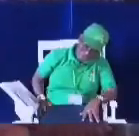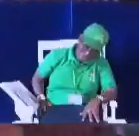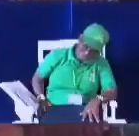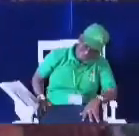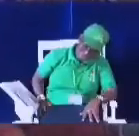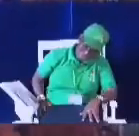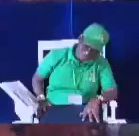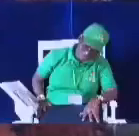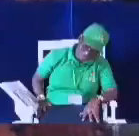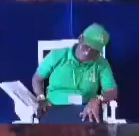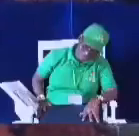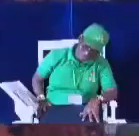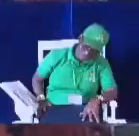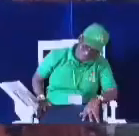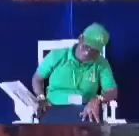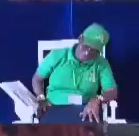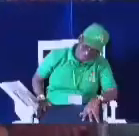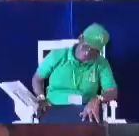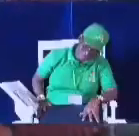Thank you,